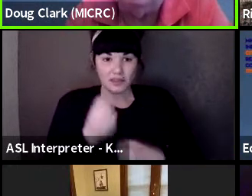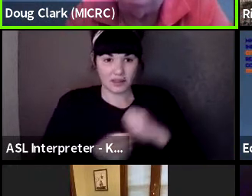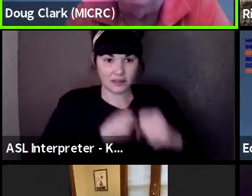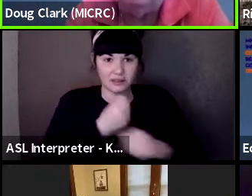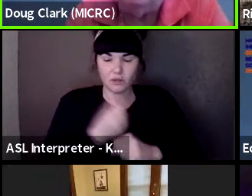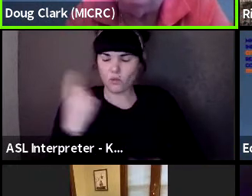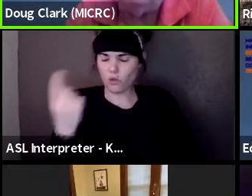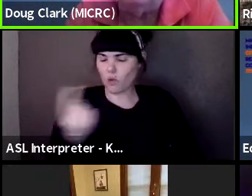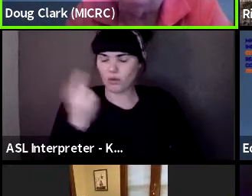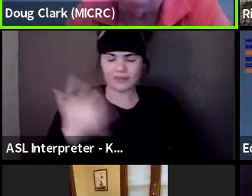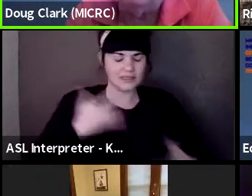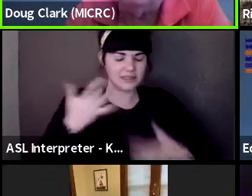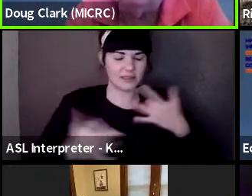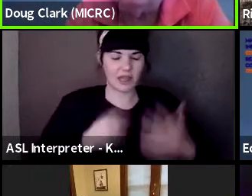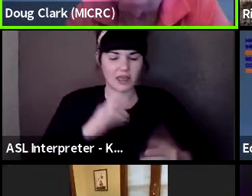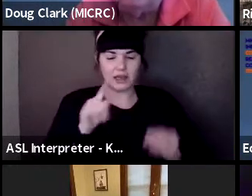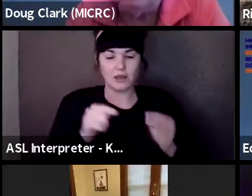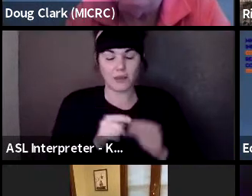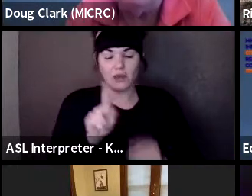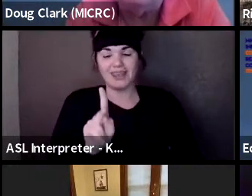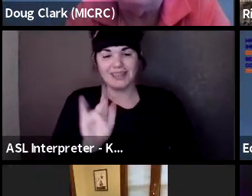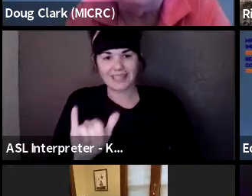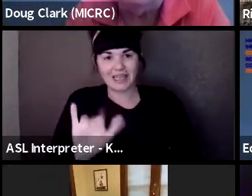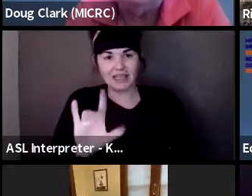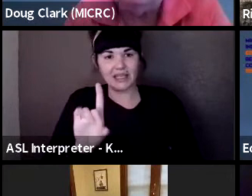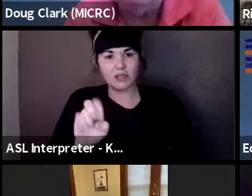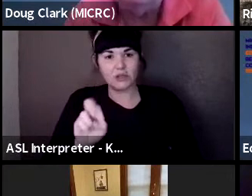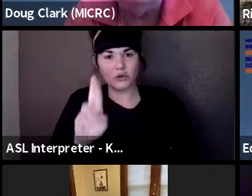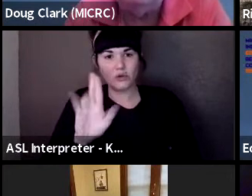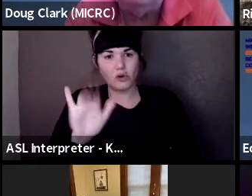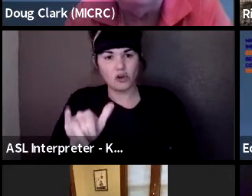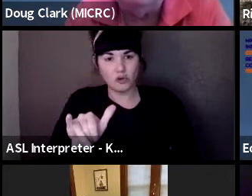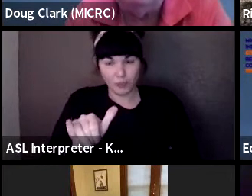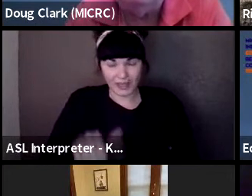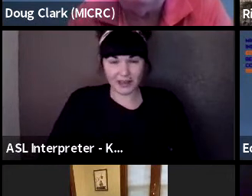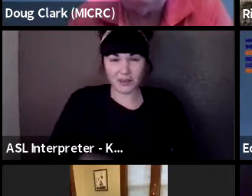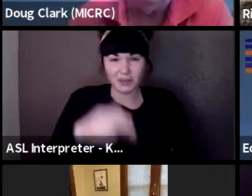Saturday. And gonna get my bets in today.